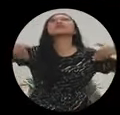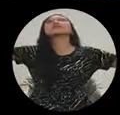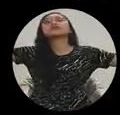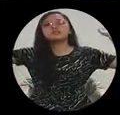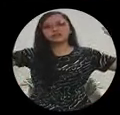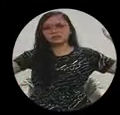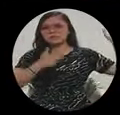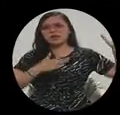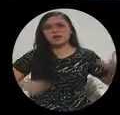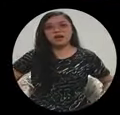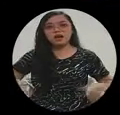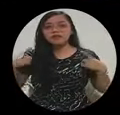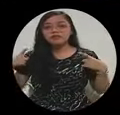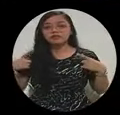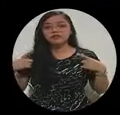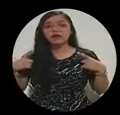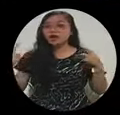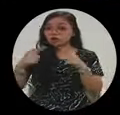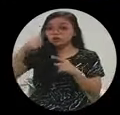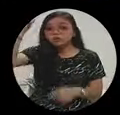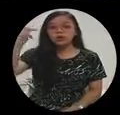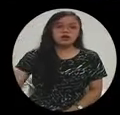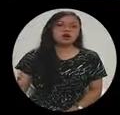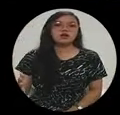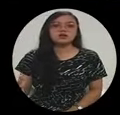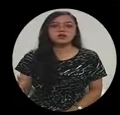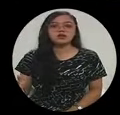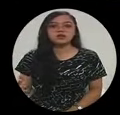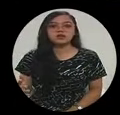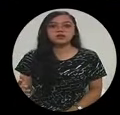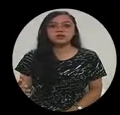consign, commit yourself to the Lord.